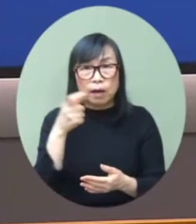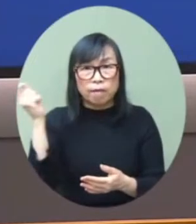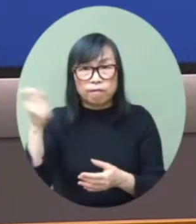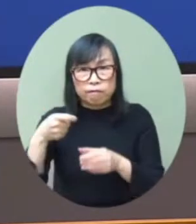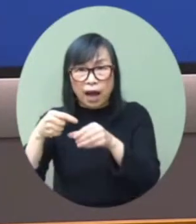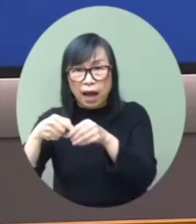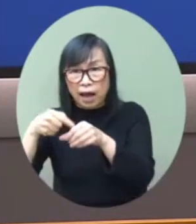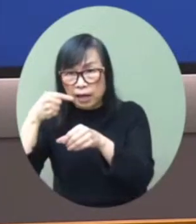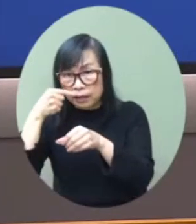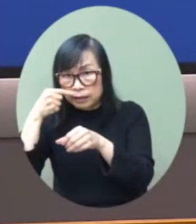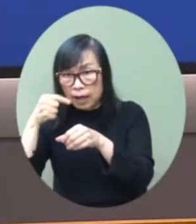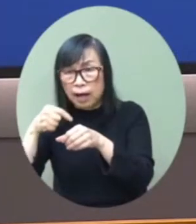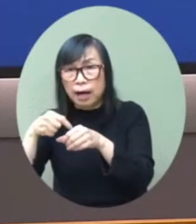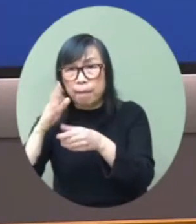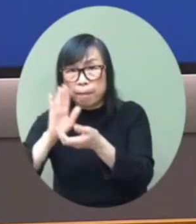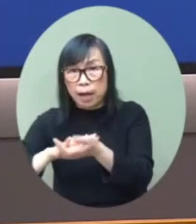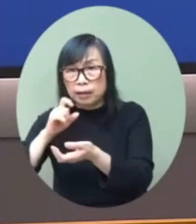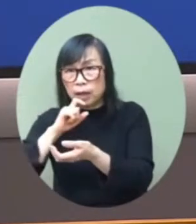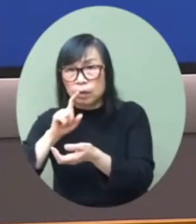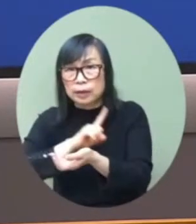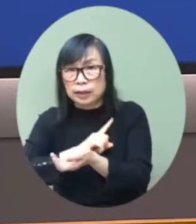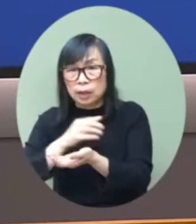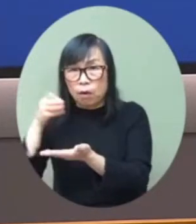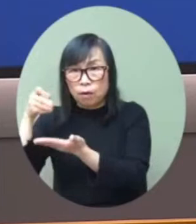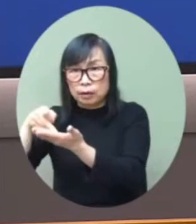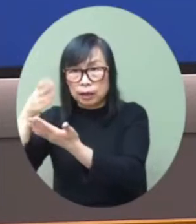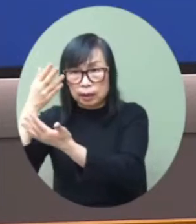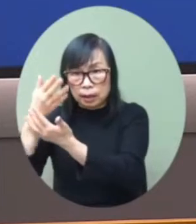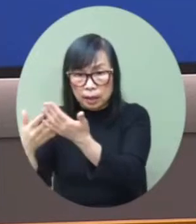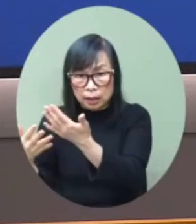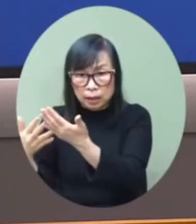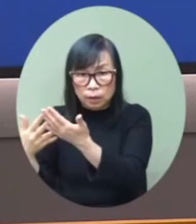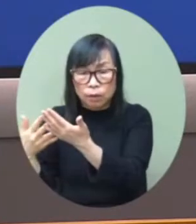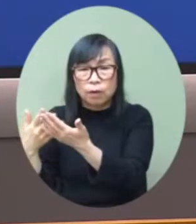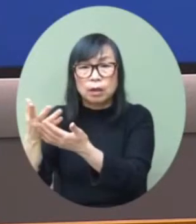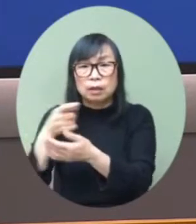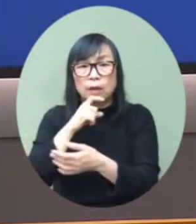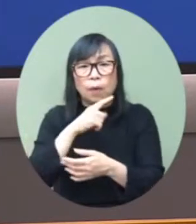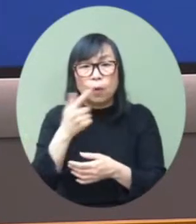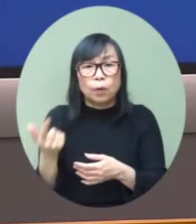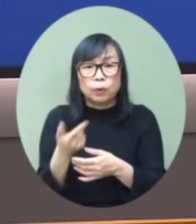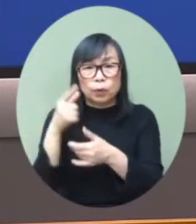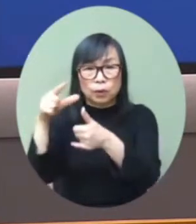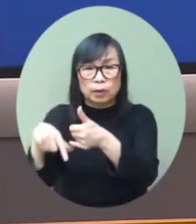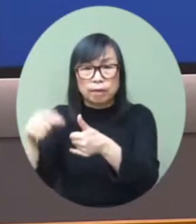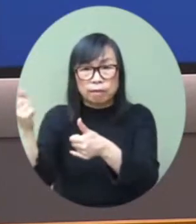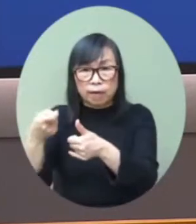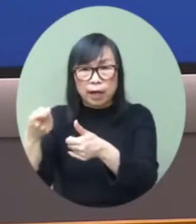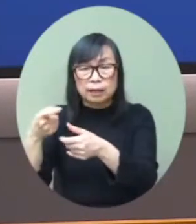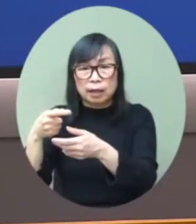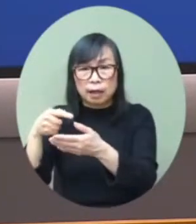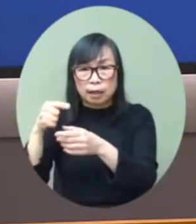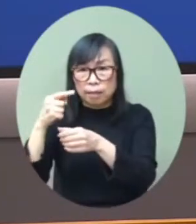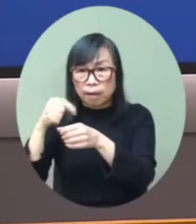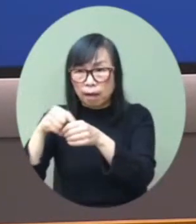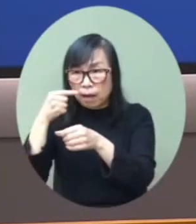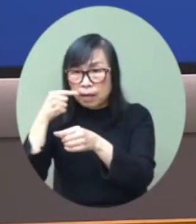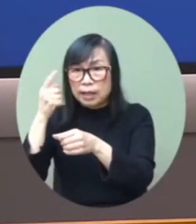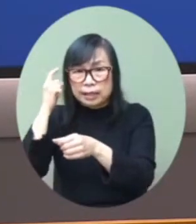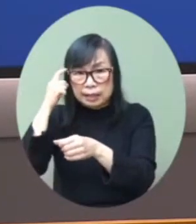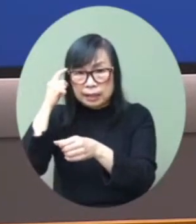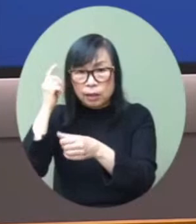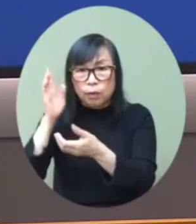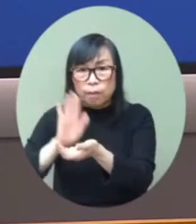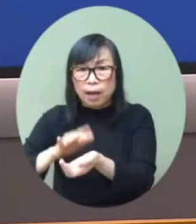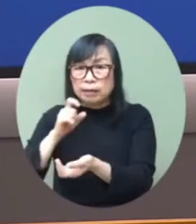tested positive residents, there could be a lot of people who have taken the rapid test, they were tested positive, they have very mild